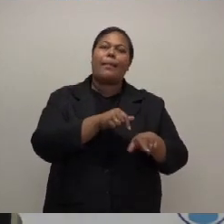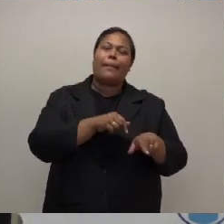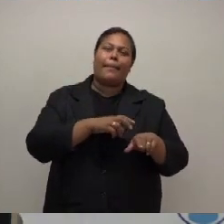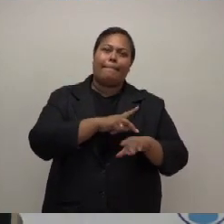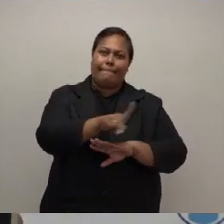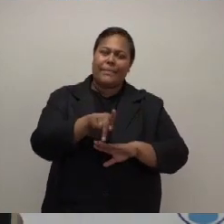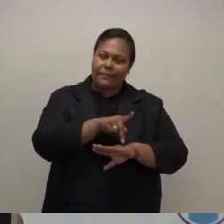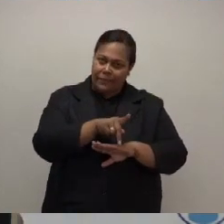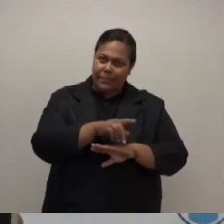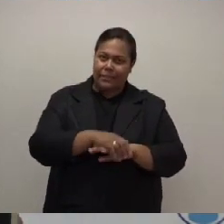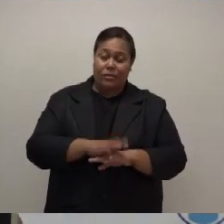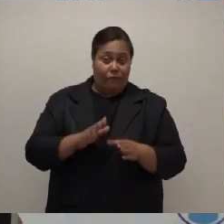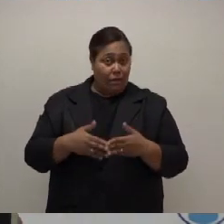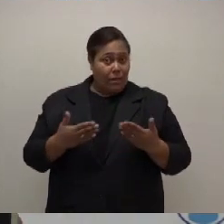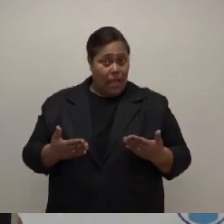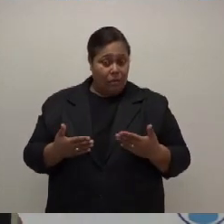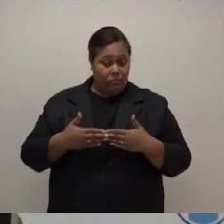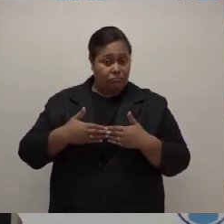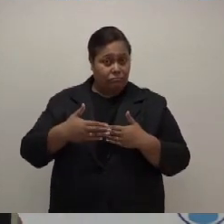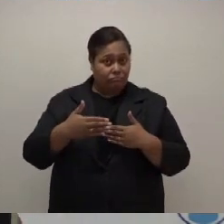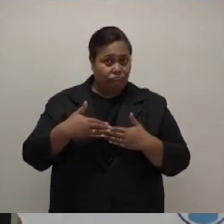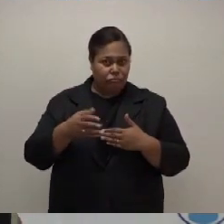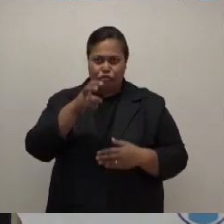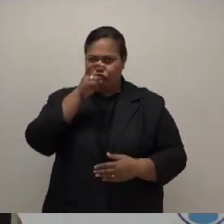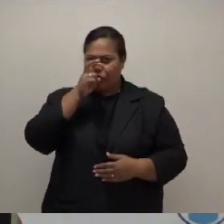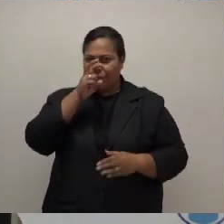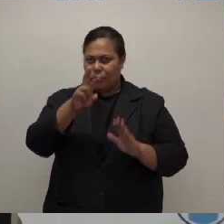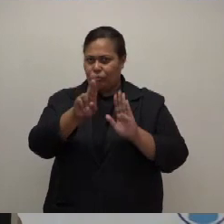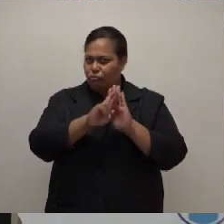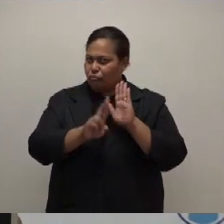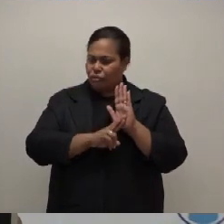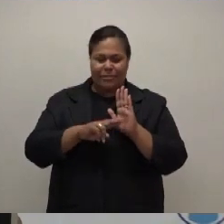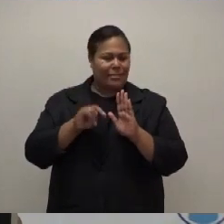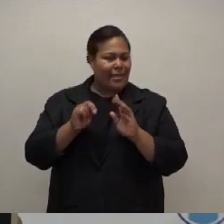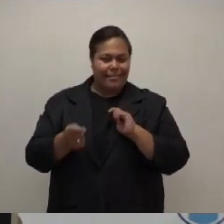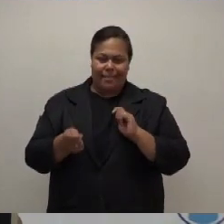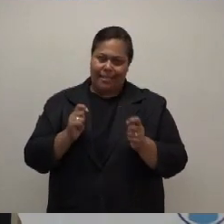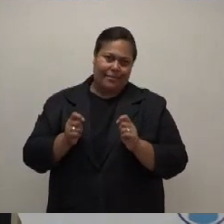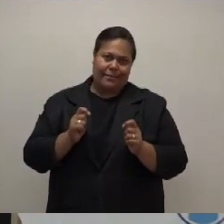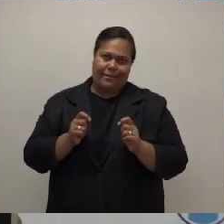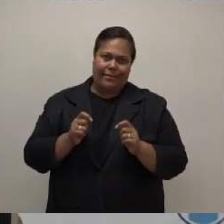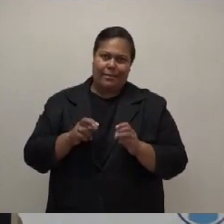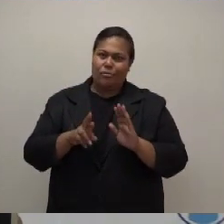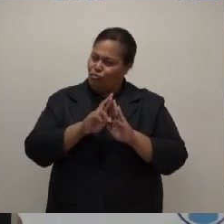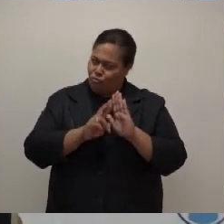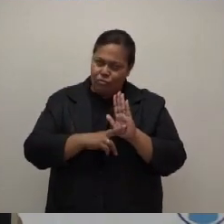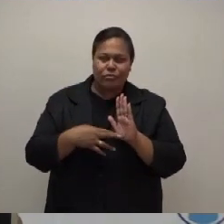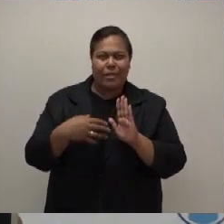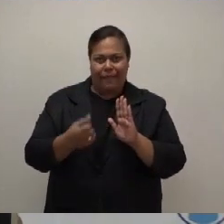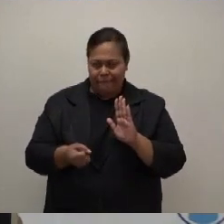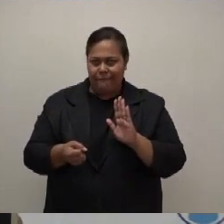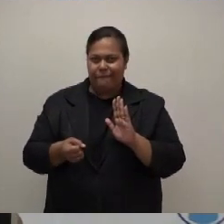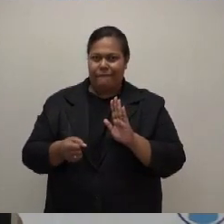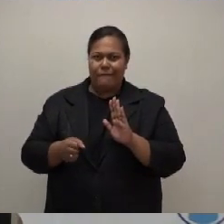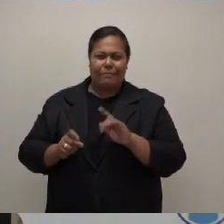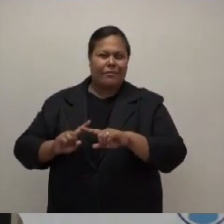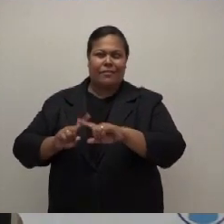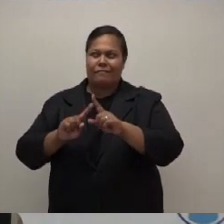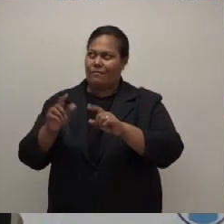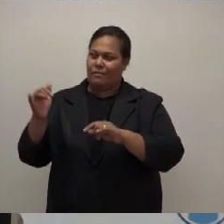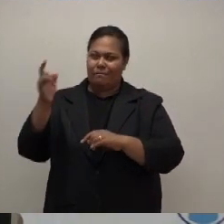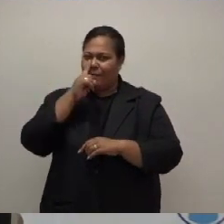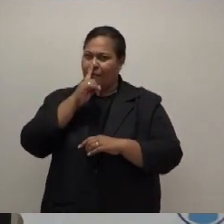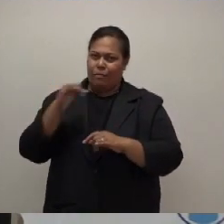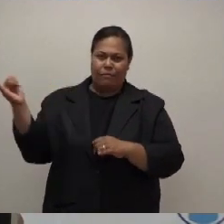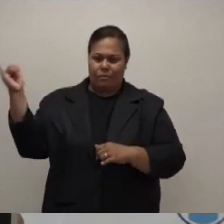being, strict quarantine restrictions and testing requirements will remain for travelers from every country entering